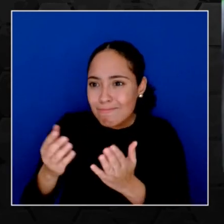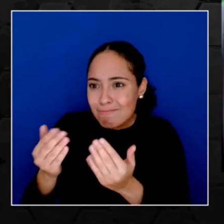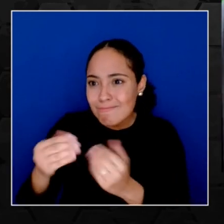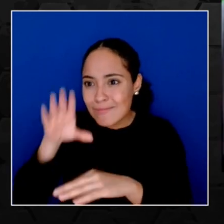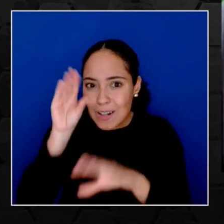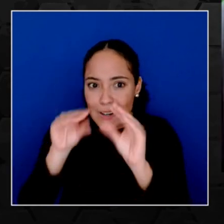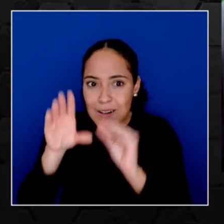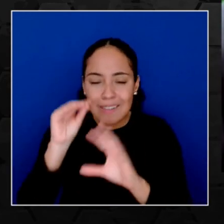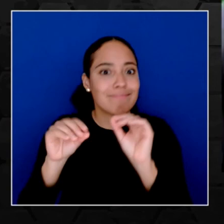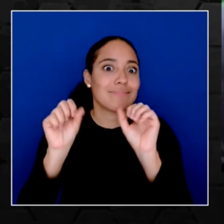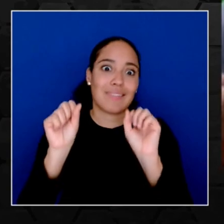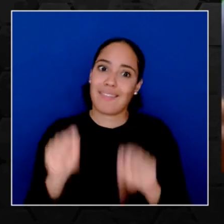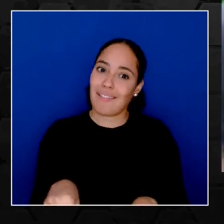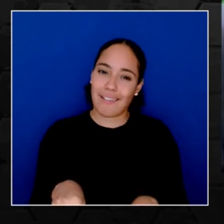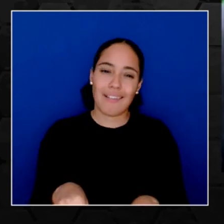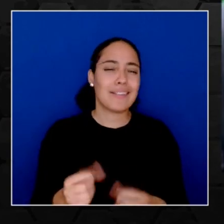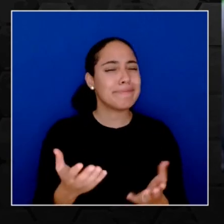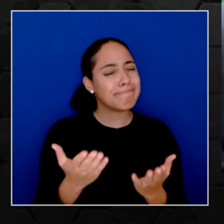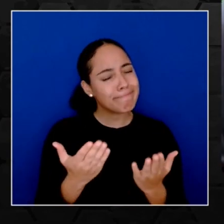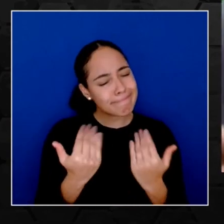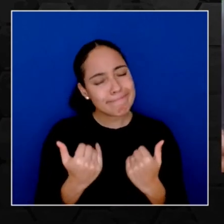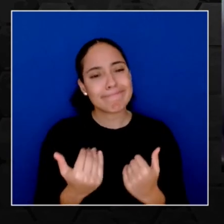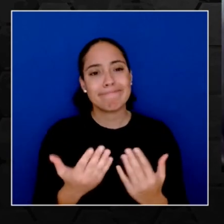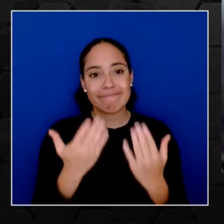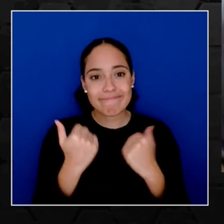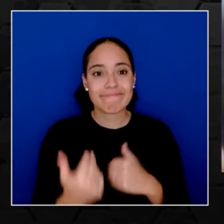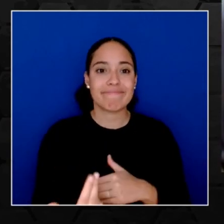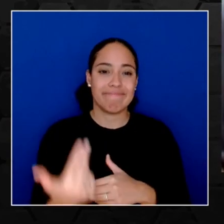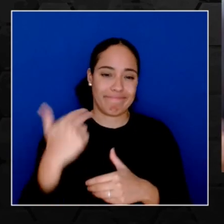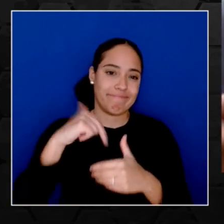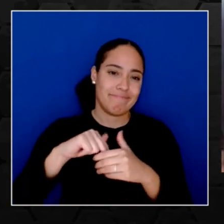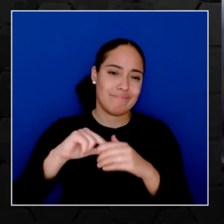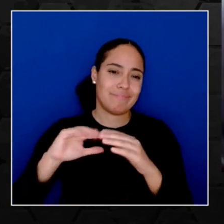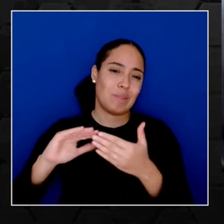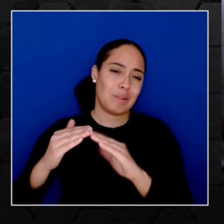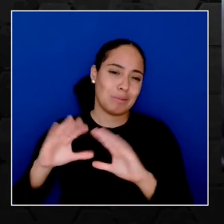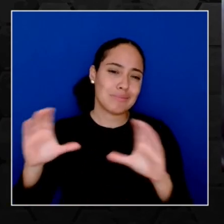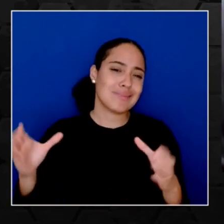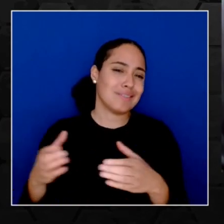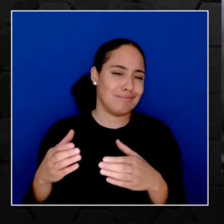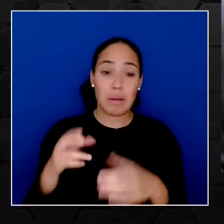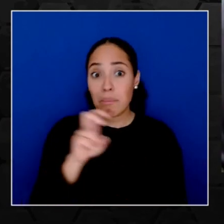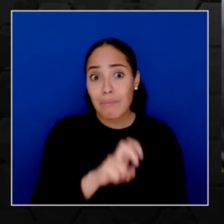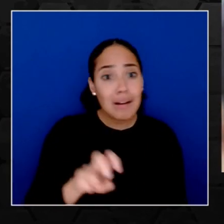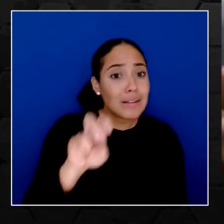deep dig into like throughout the organization of TensorFlow or PyTorch or any machine learning organization that is